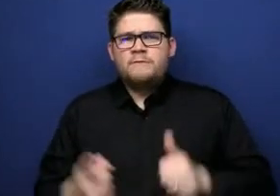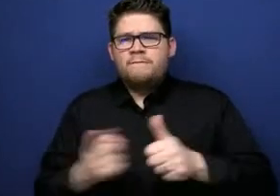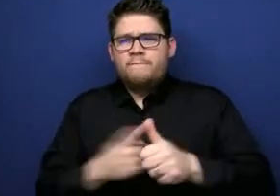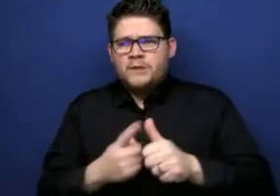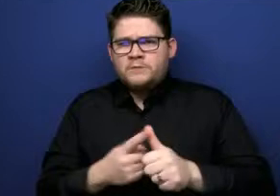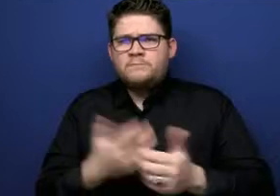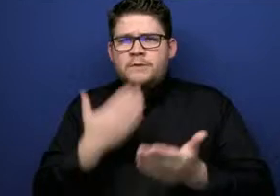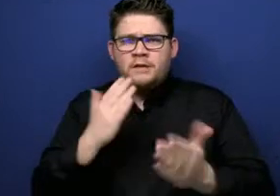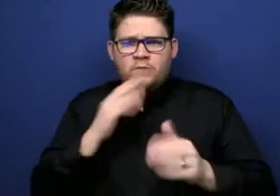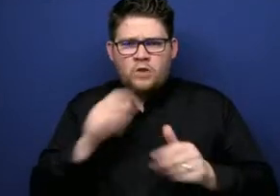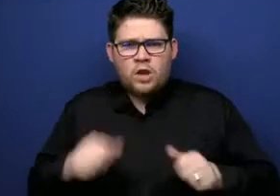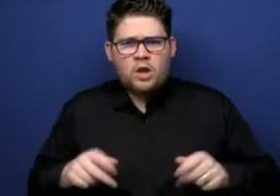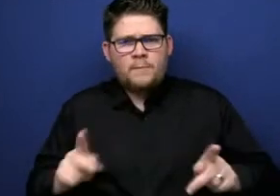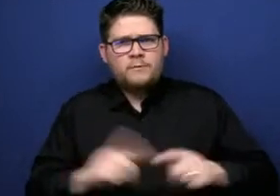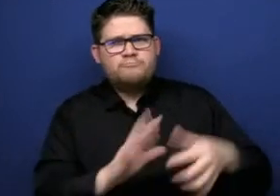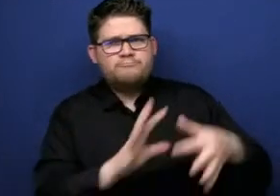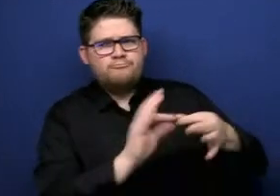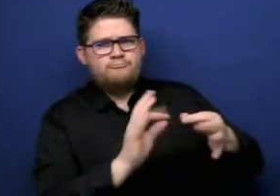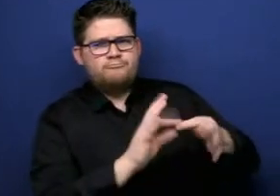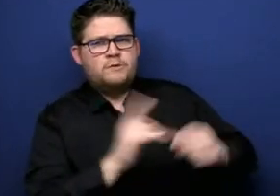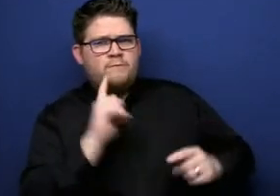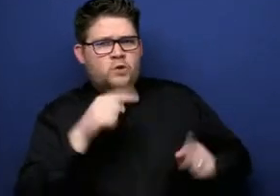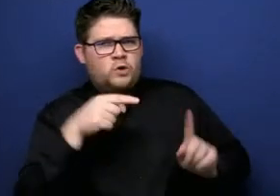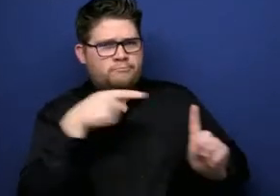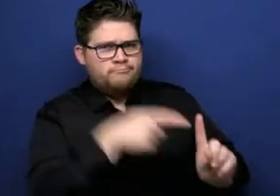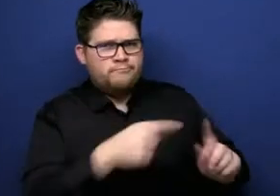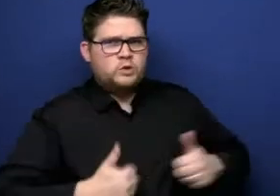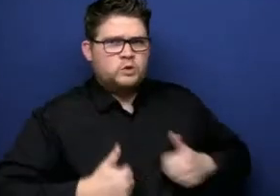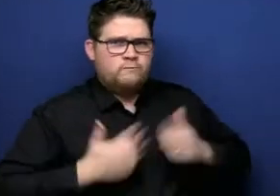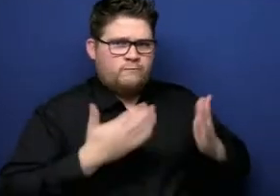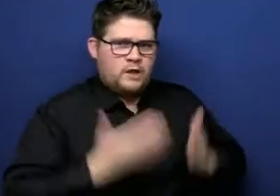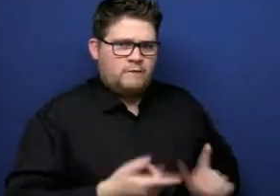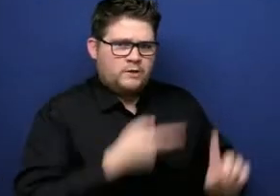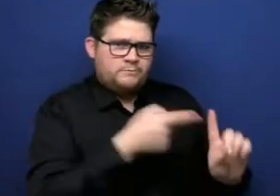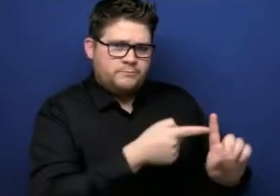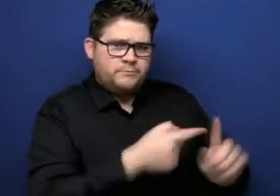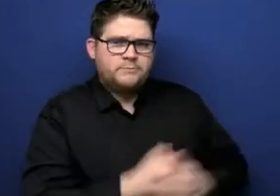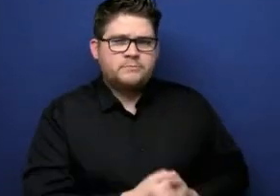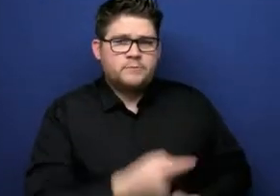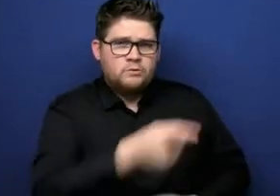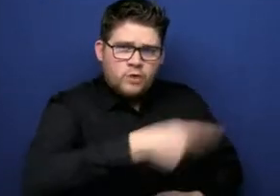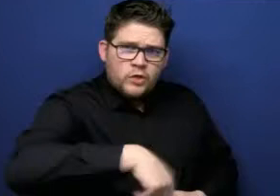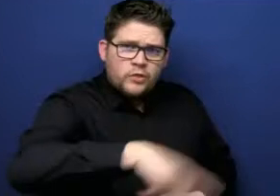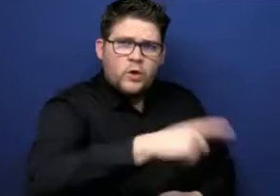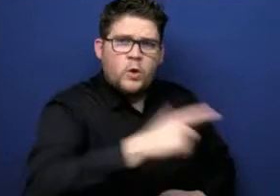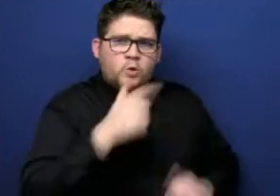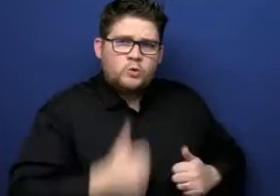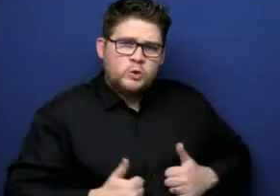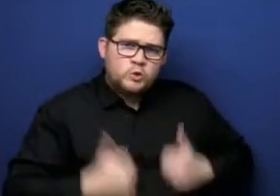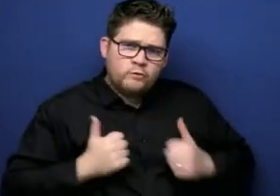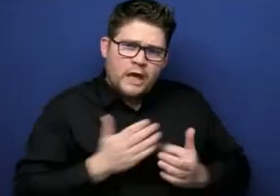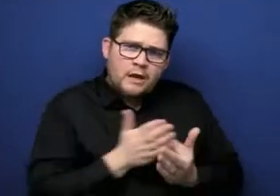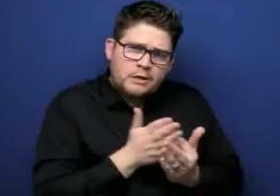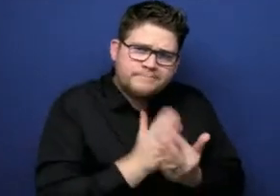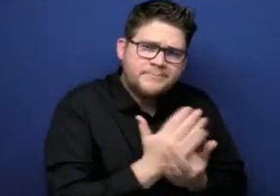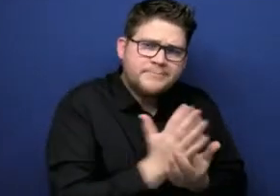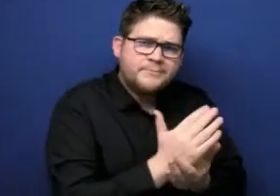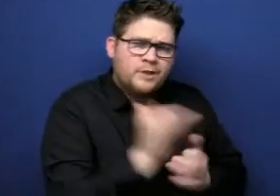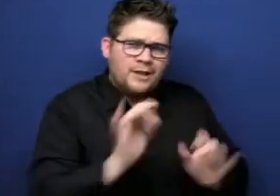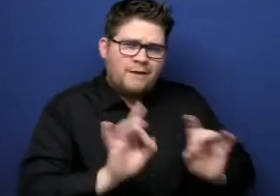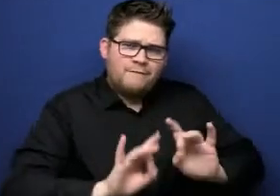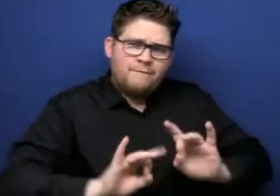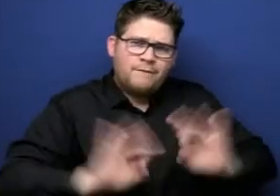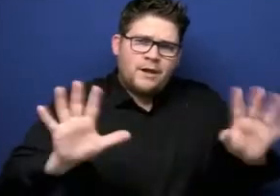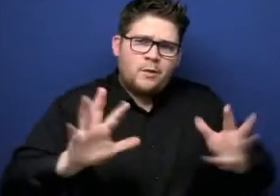survivors, those who survived the Shoah, which is Hebrew for catastrophe. While it is relatively